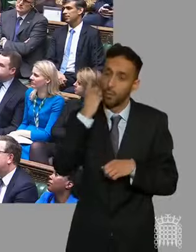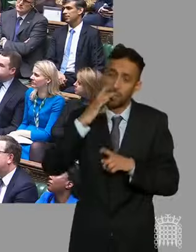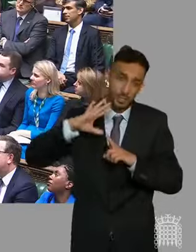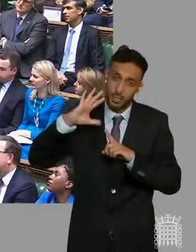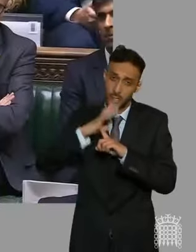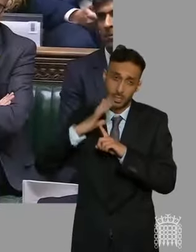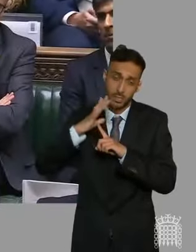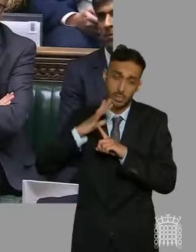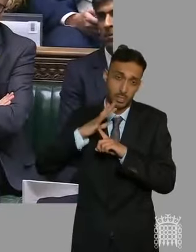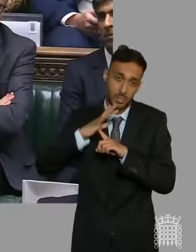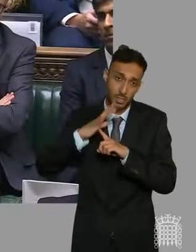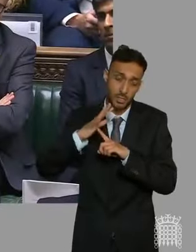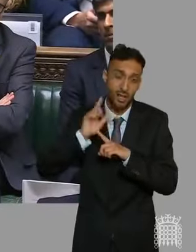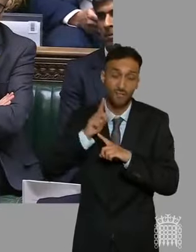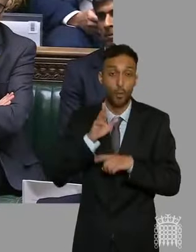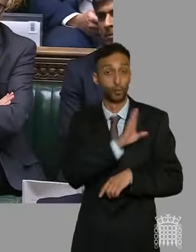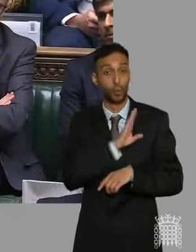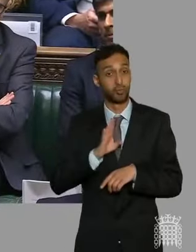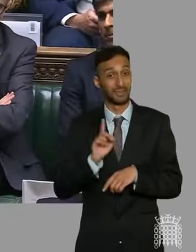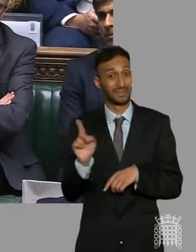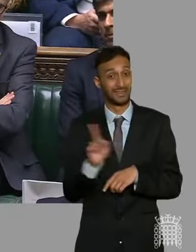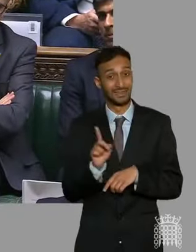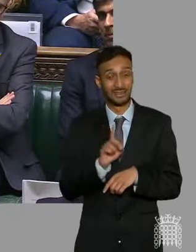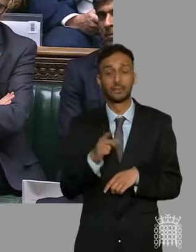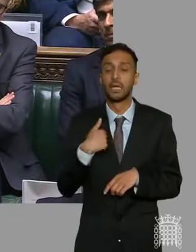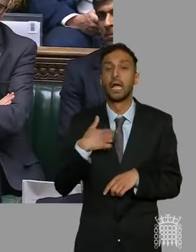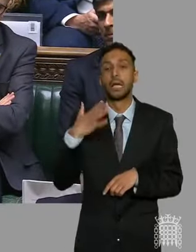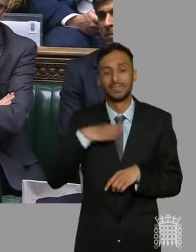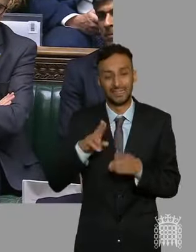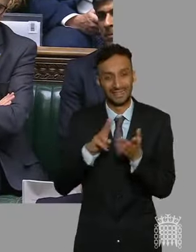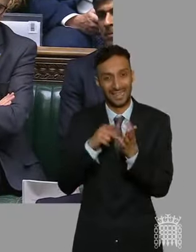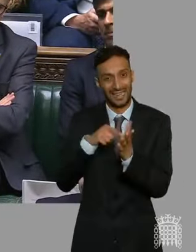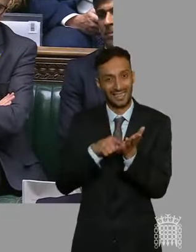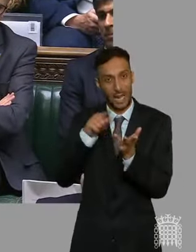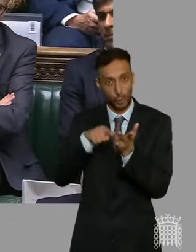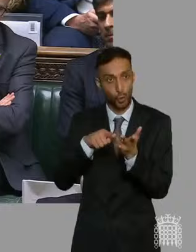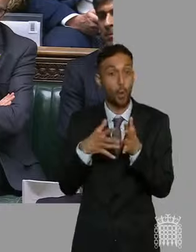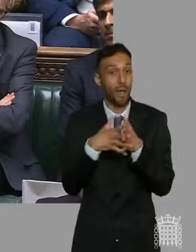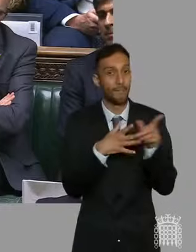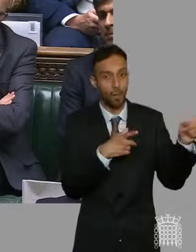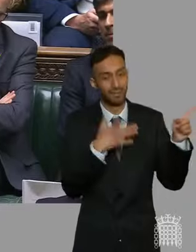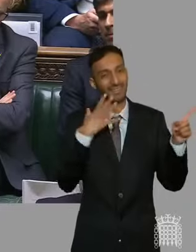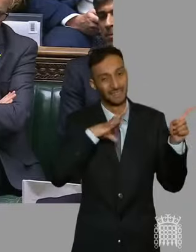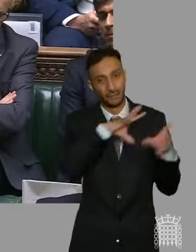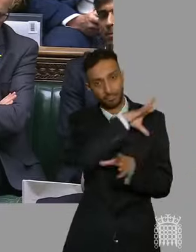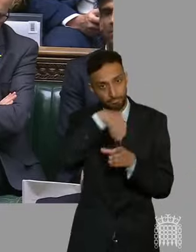America at its heart? And if so, following his welcome announcement yesterday, is the next